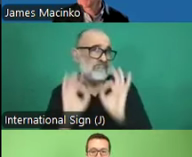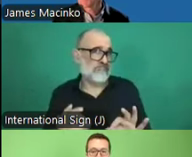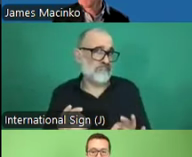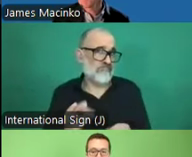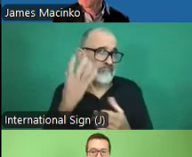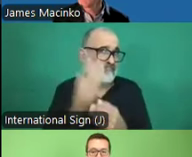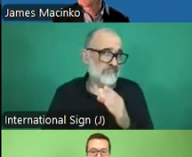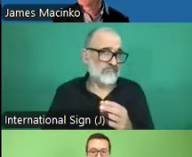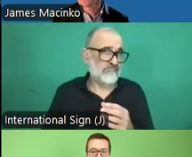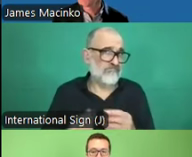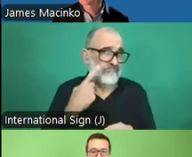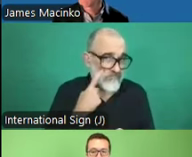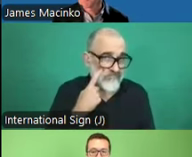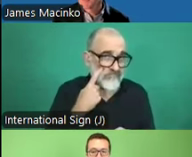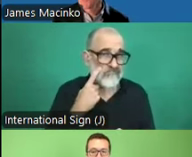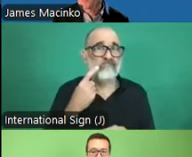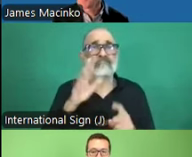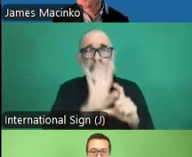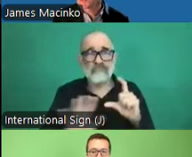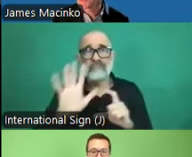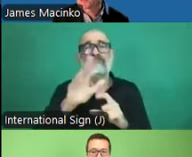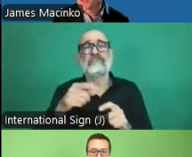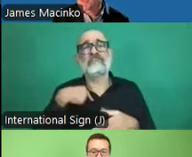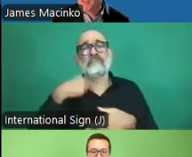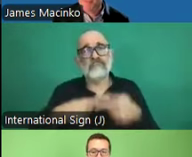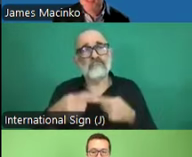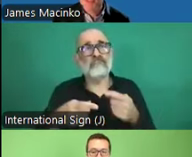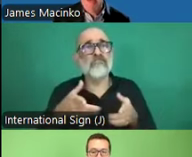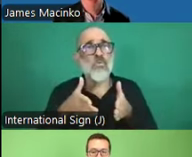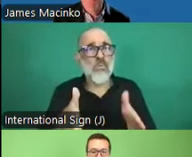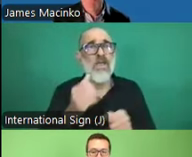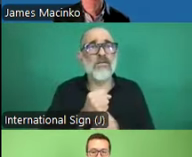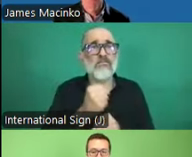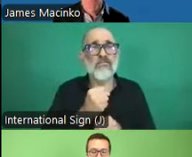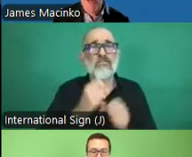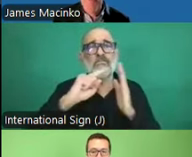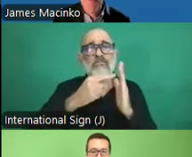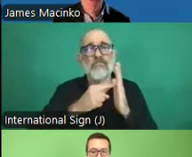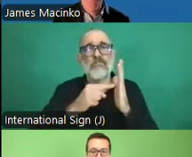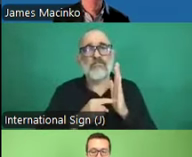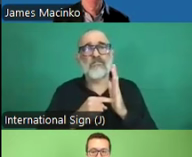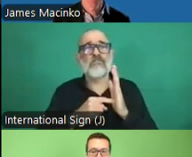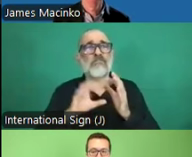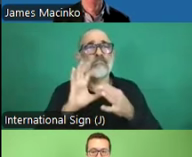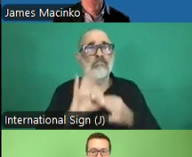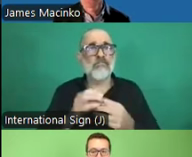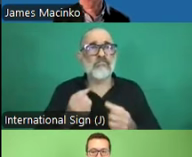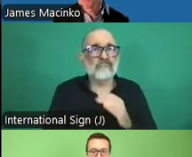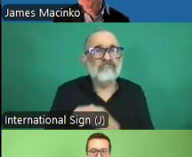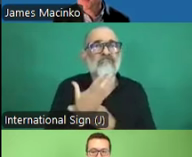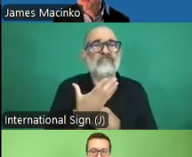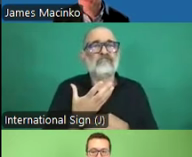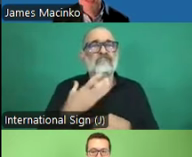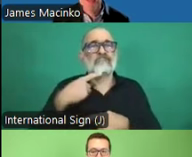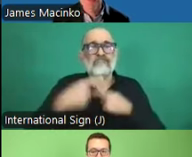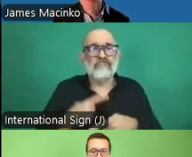just involve altering the way that the questions are developed, asking why people needed services, where they